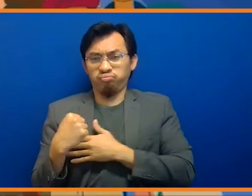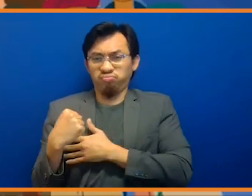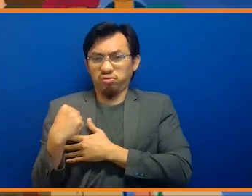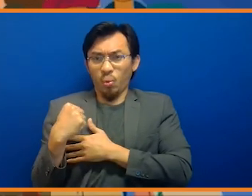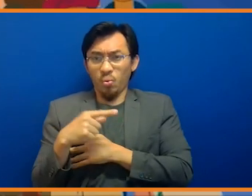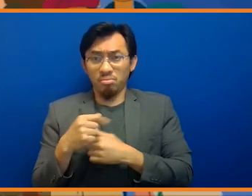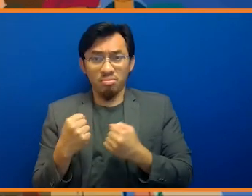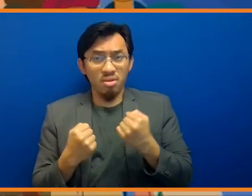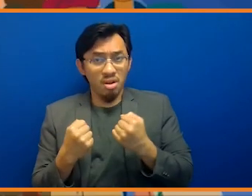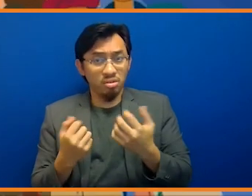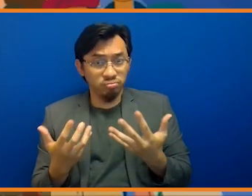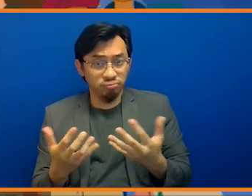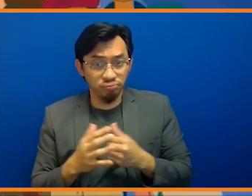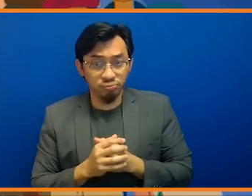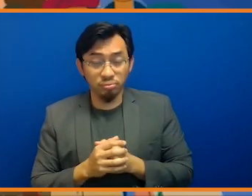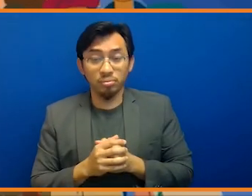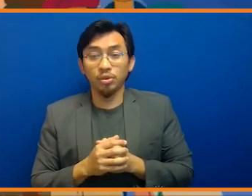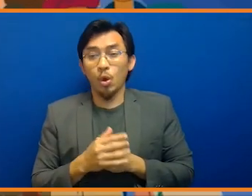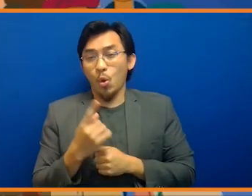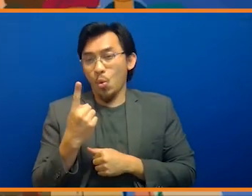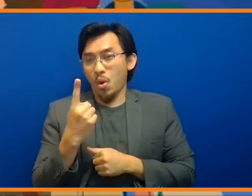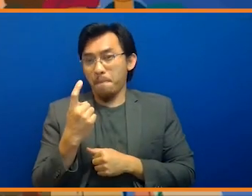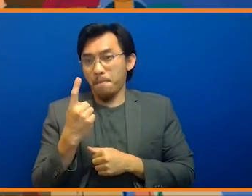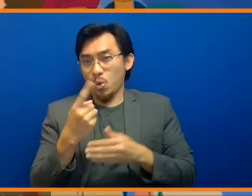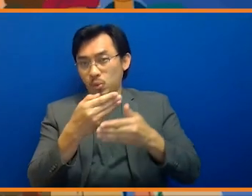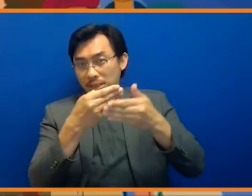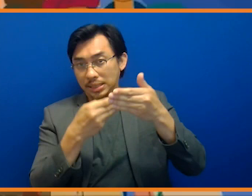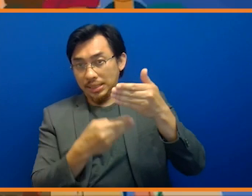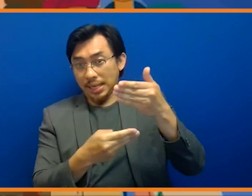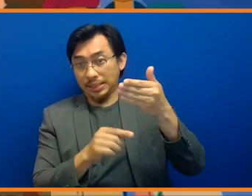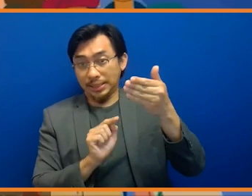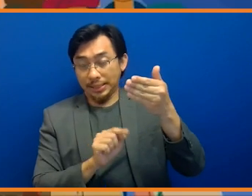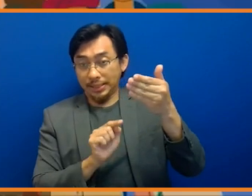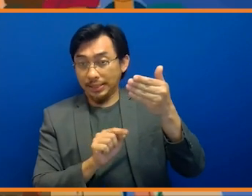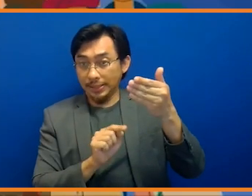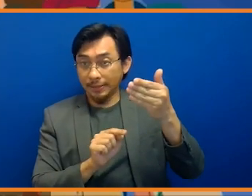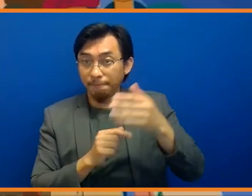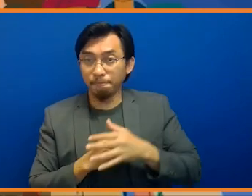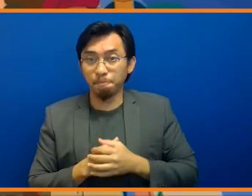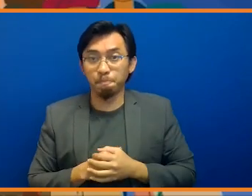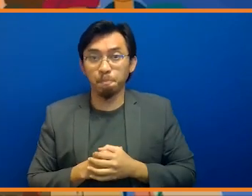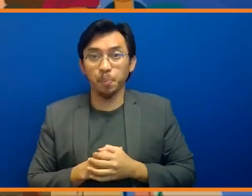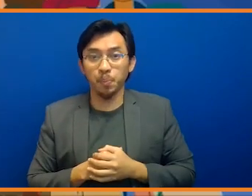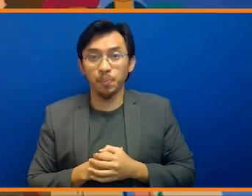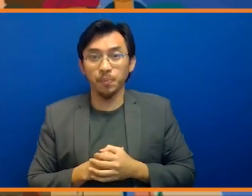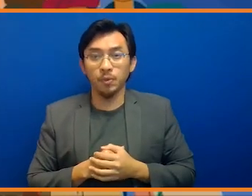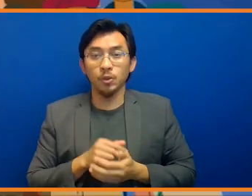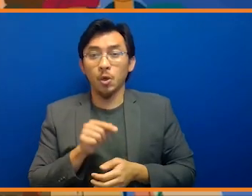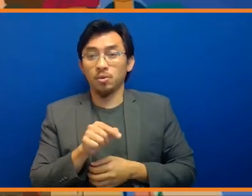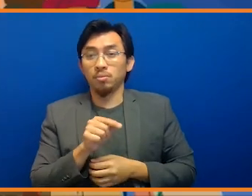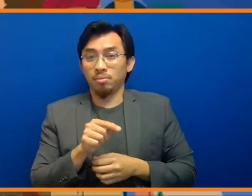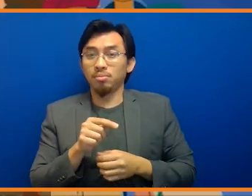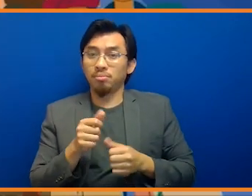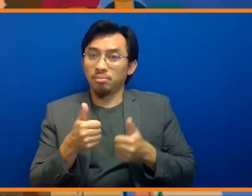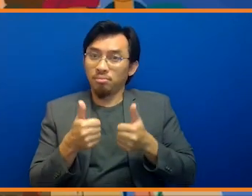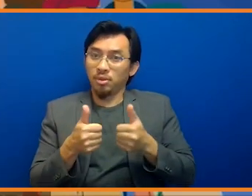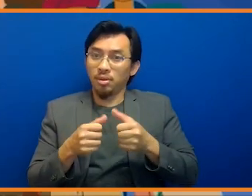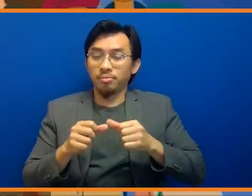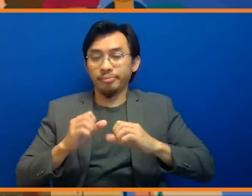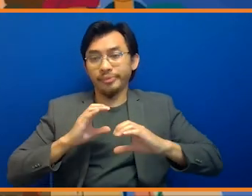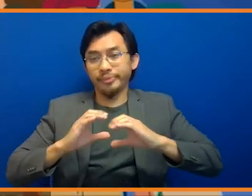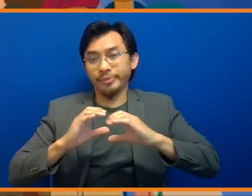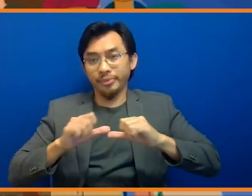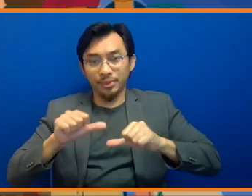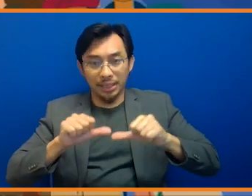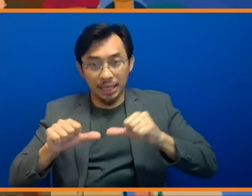car. And one more slide. So this is effective science